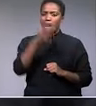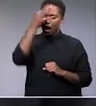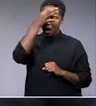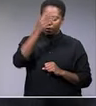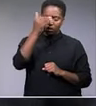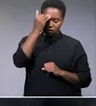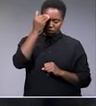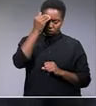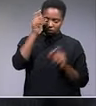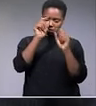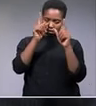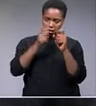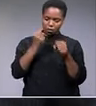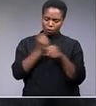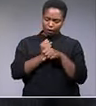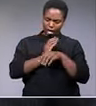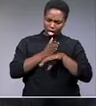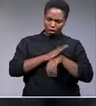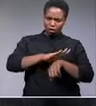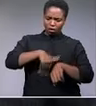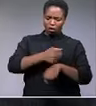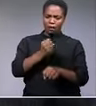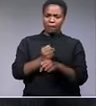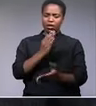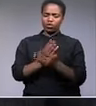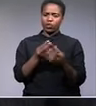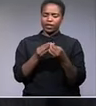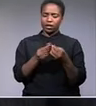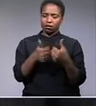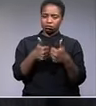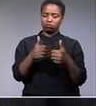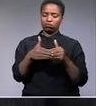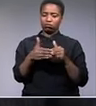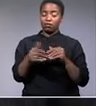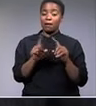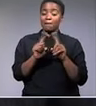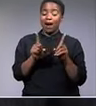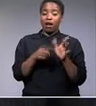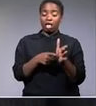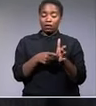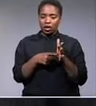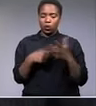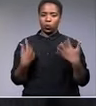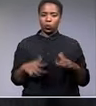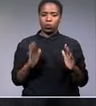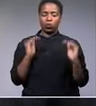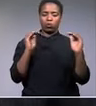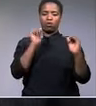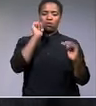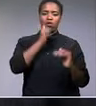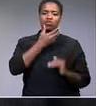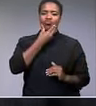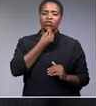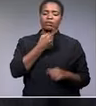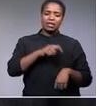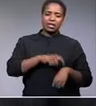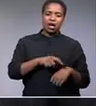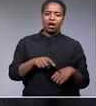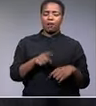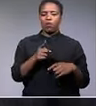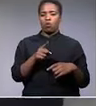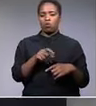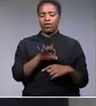of, and we are working tirelessly to normalize the situation. But of course, demand tends to increase during Christmas time and during